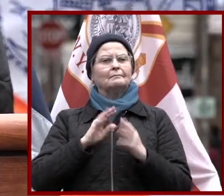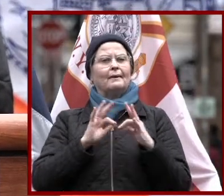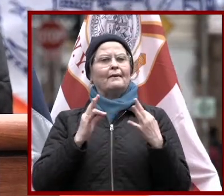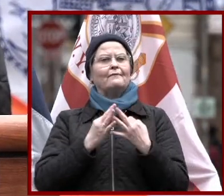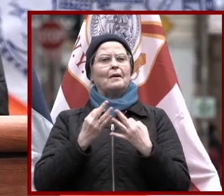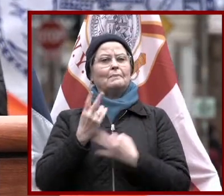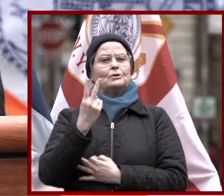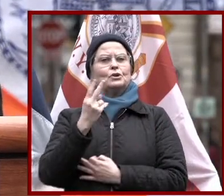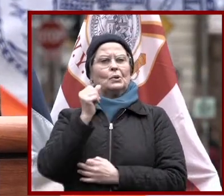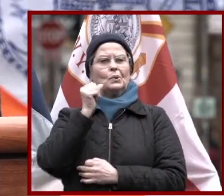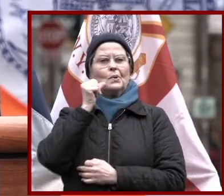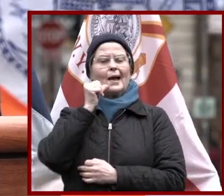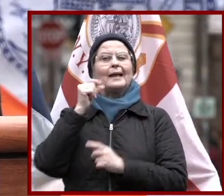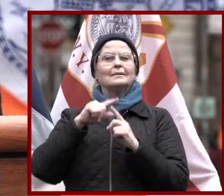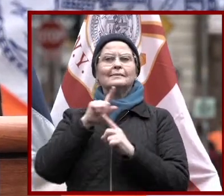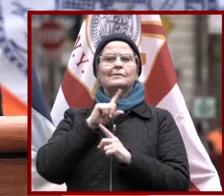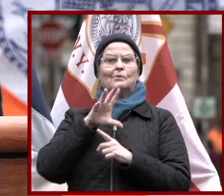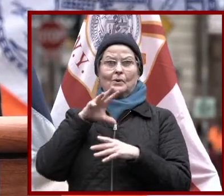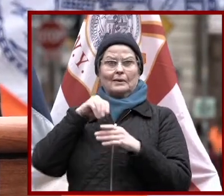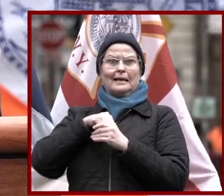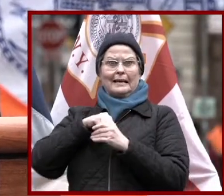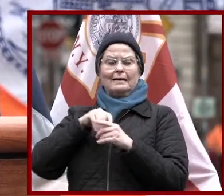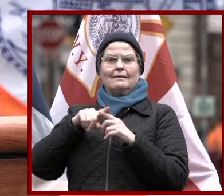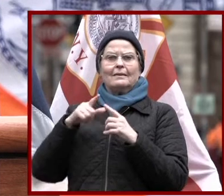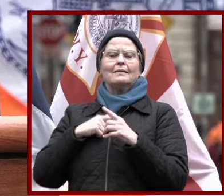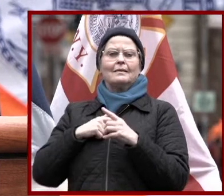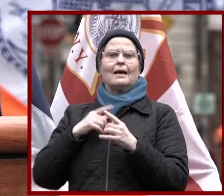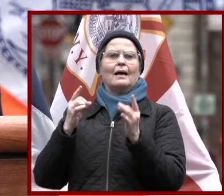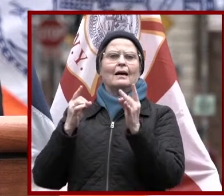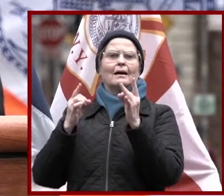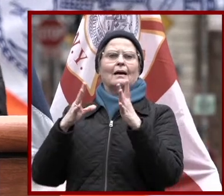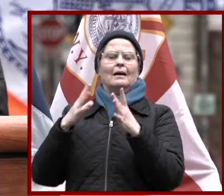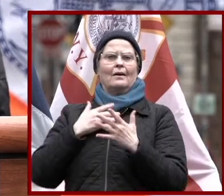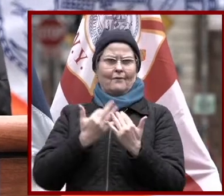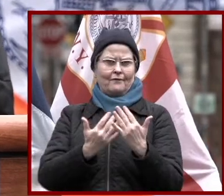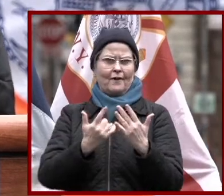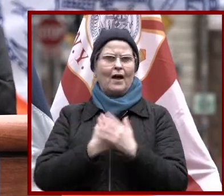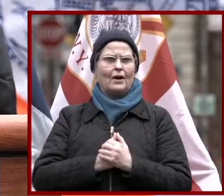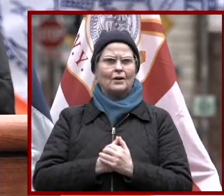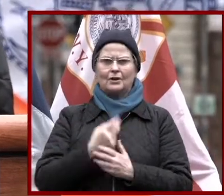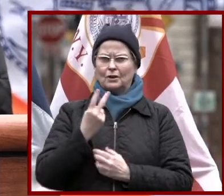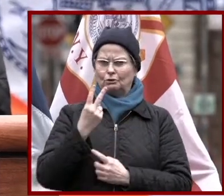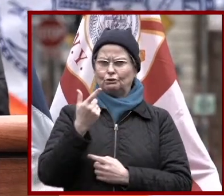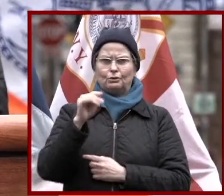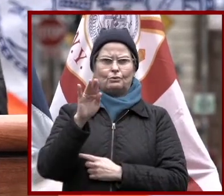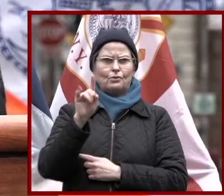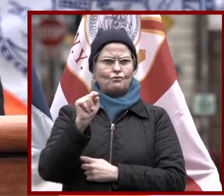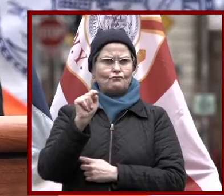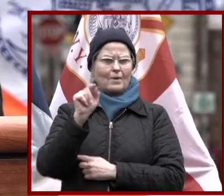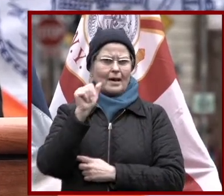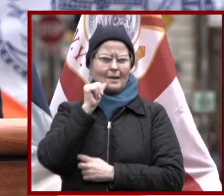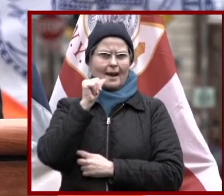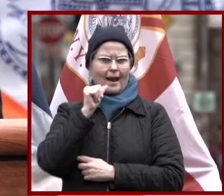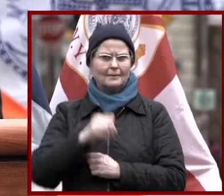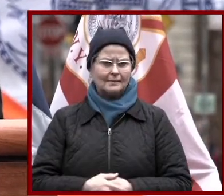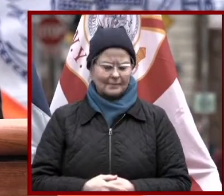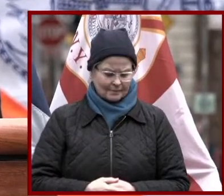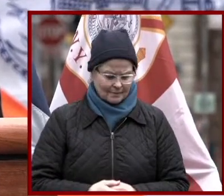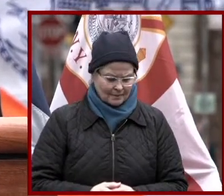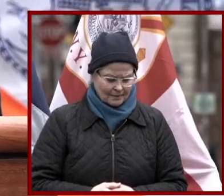Triangle Factory Fire. I had two great aunts in the fire who were at the factory that fateful